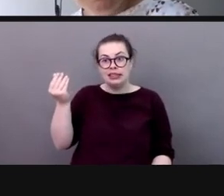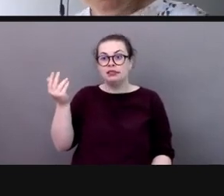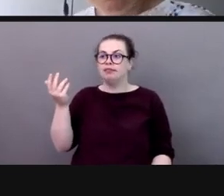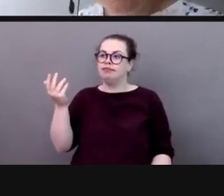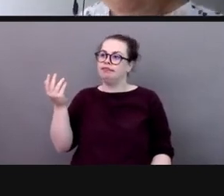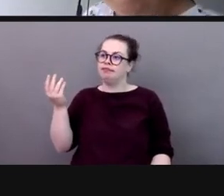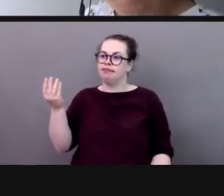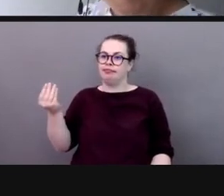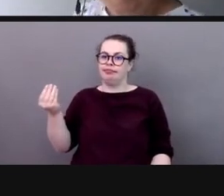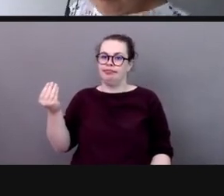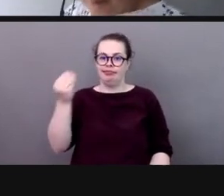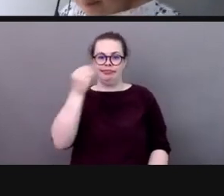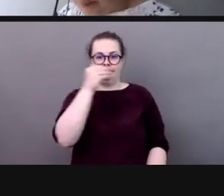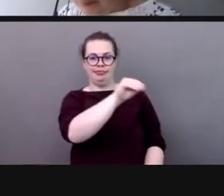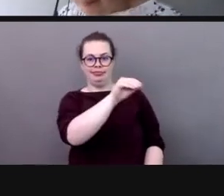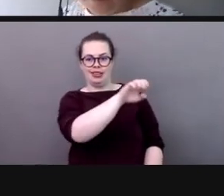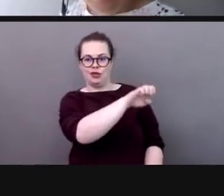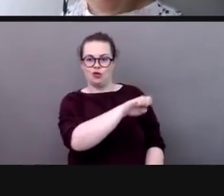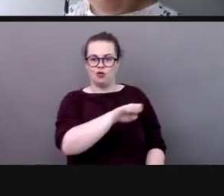by European